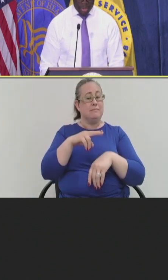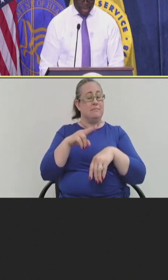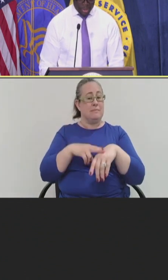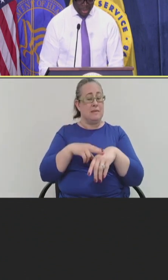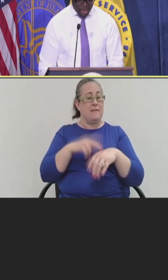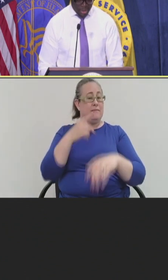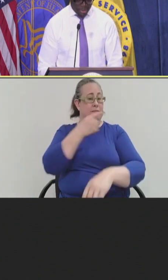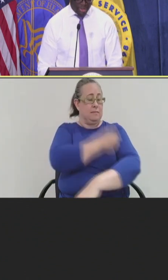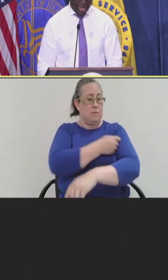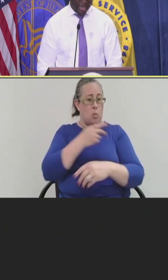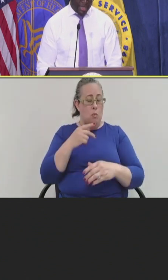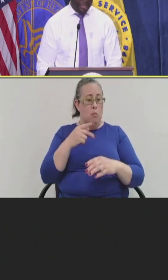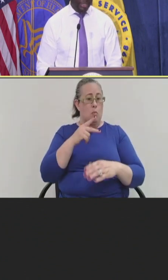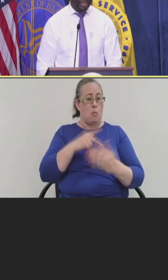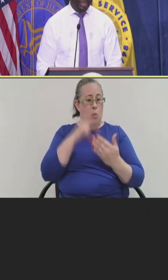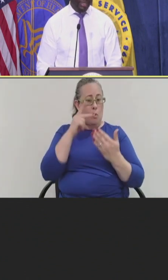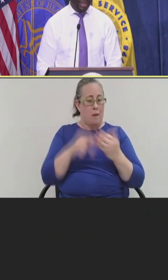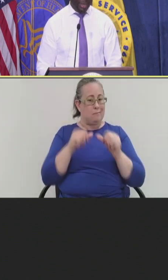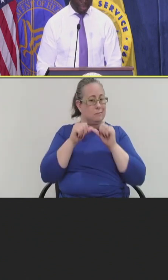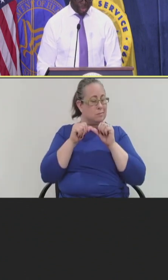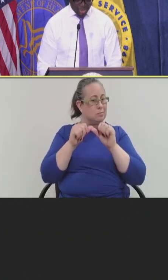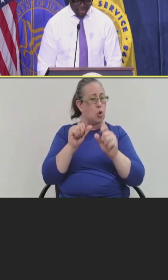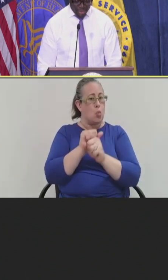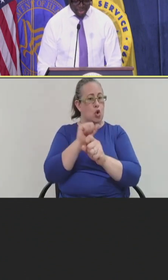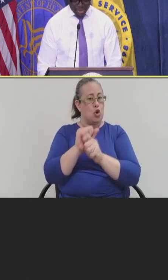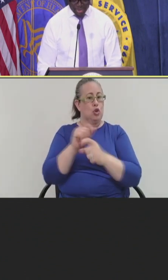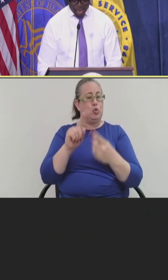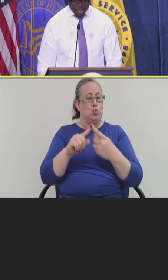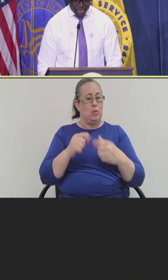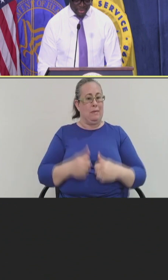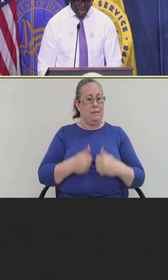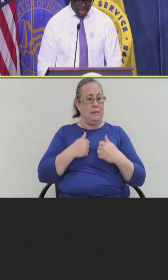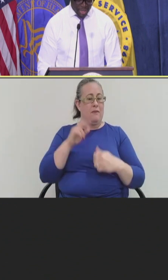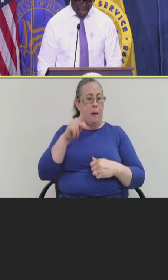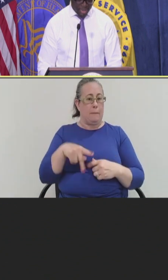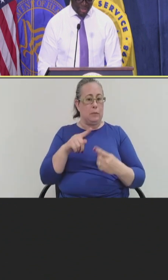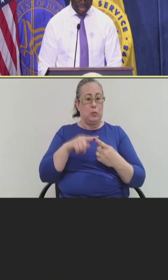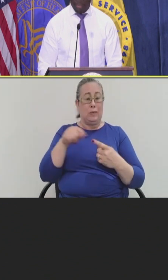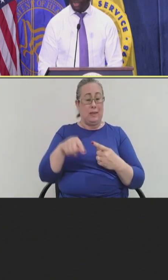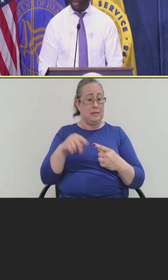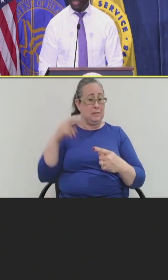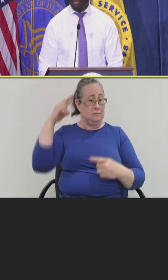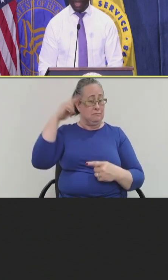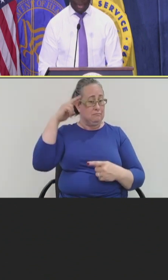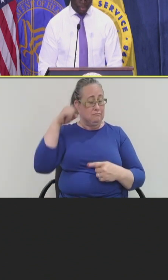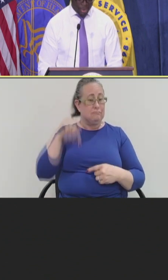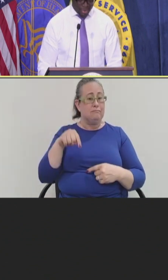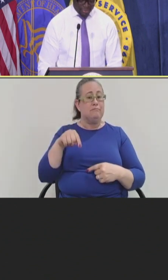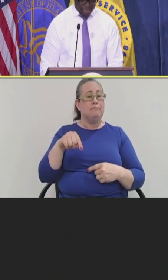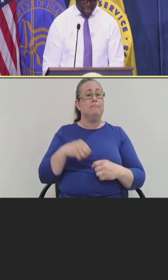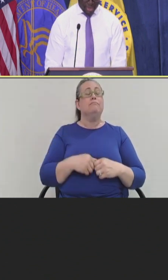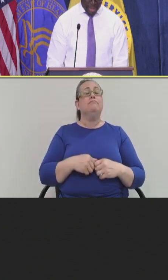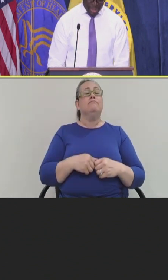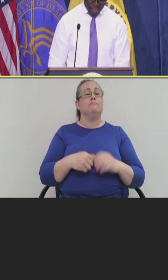work tirelessly to live up to this purpose. This is demonstrated by a number